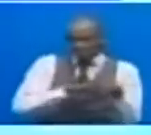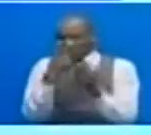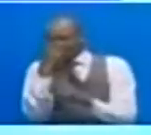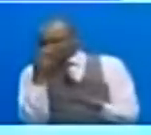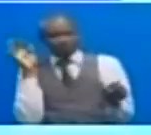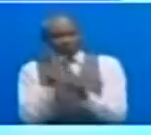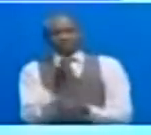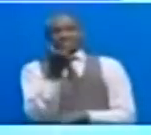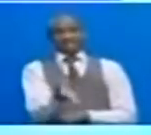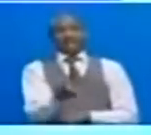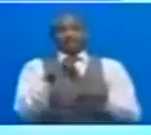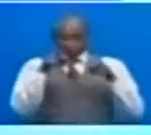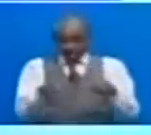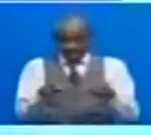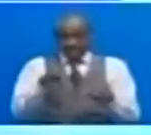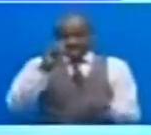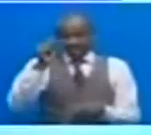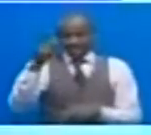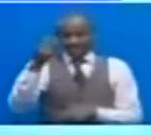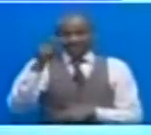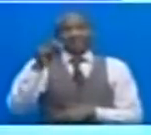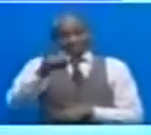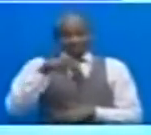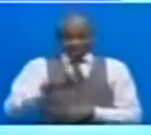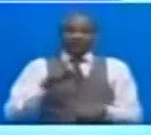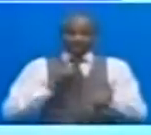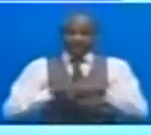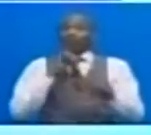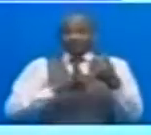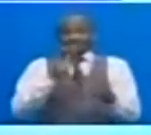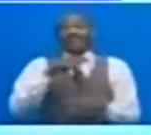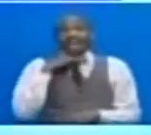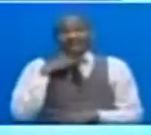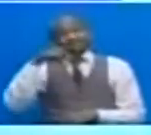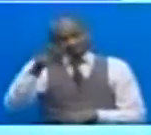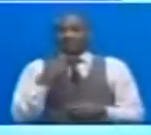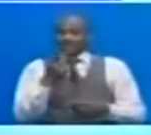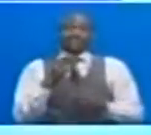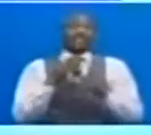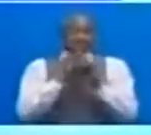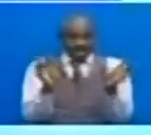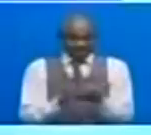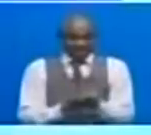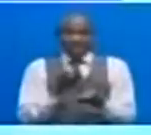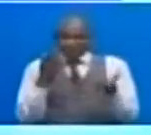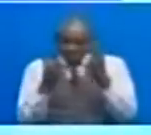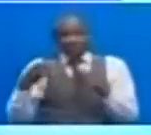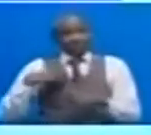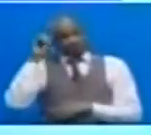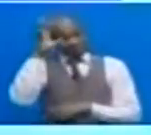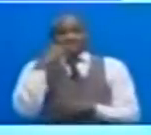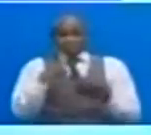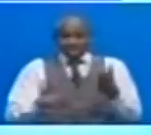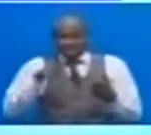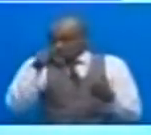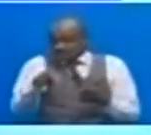suspicion. And today, Martin Mbugua, who was injured and lost his wife in the accident, speaks out. What may surprise many is that he says he